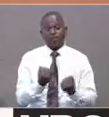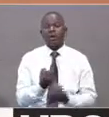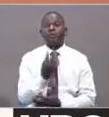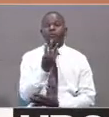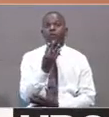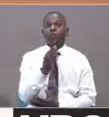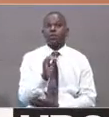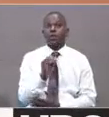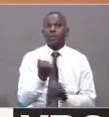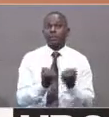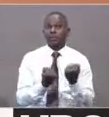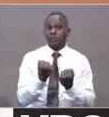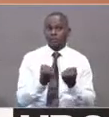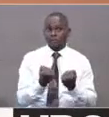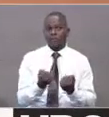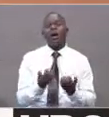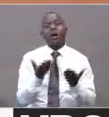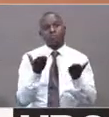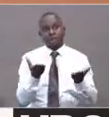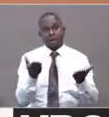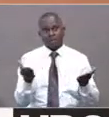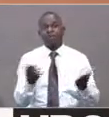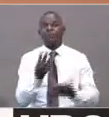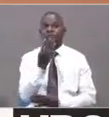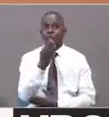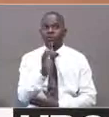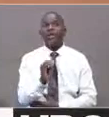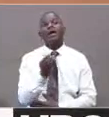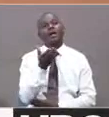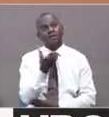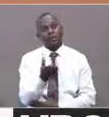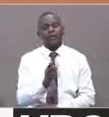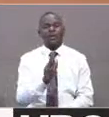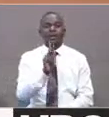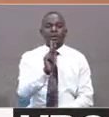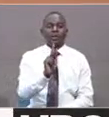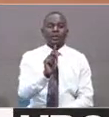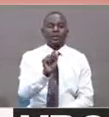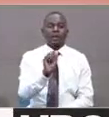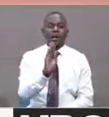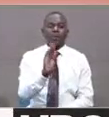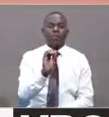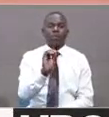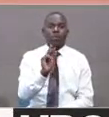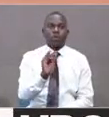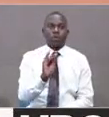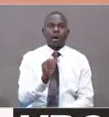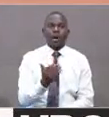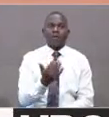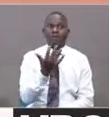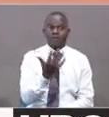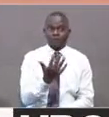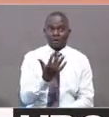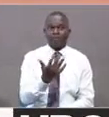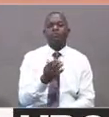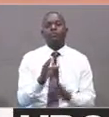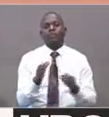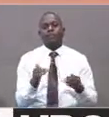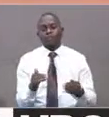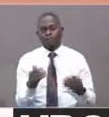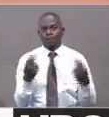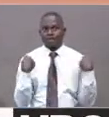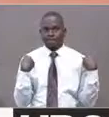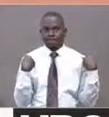40 already on the ground. 40. Kabong has got 5 as I'm talking now. Nevertheless, Lieutenant